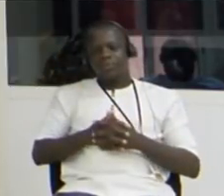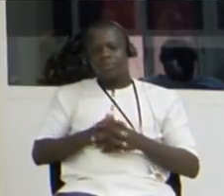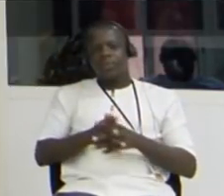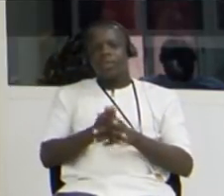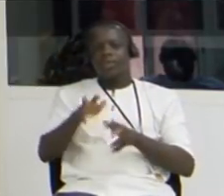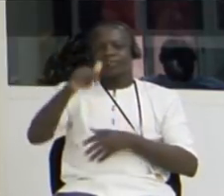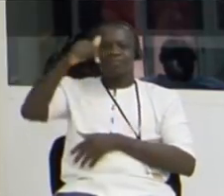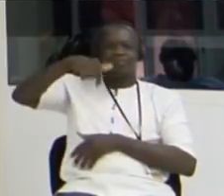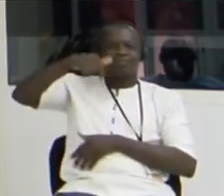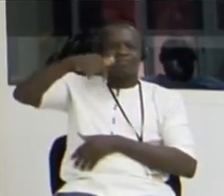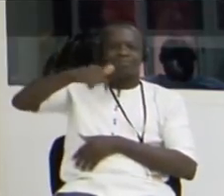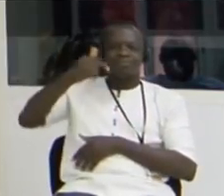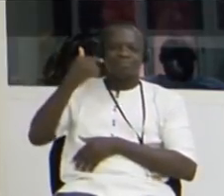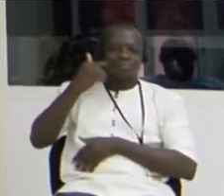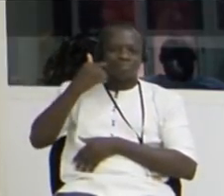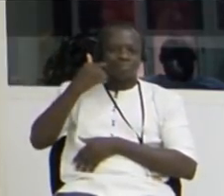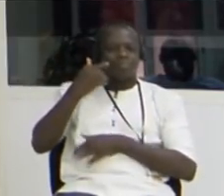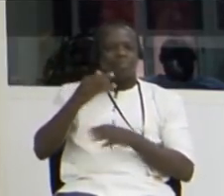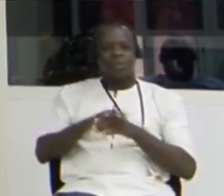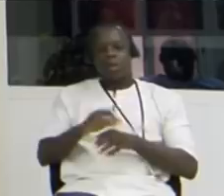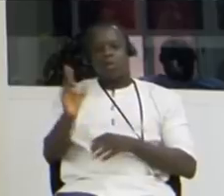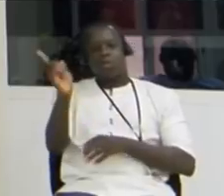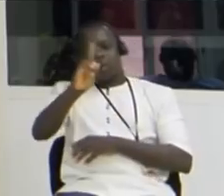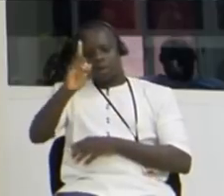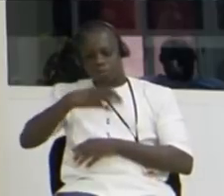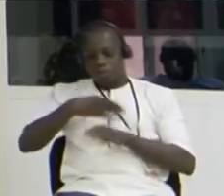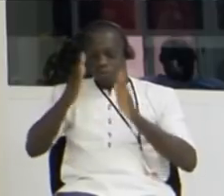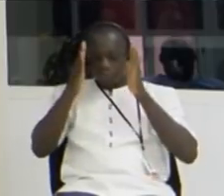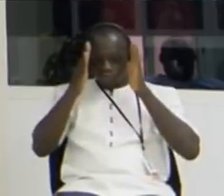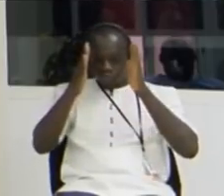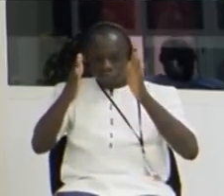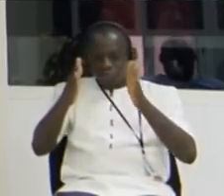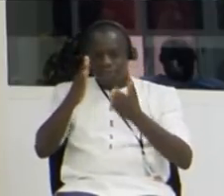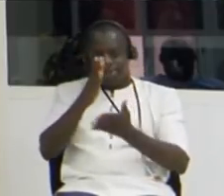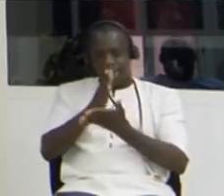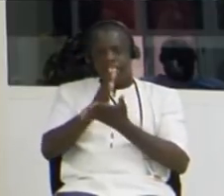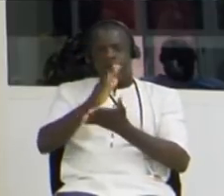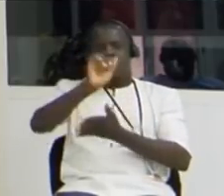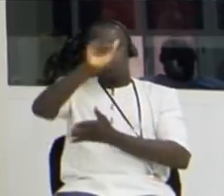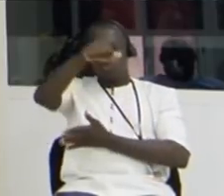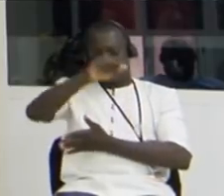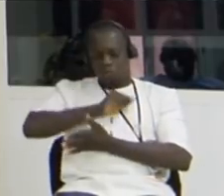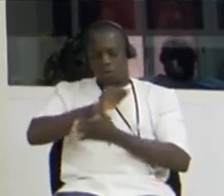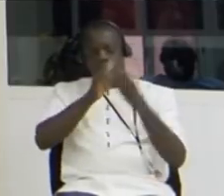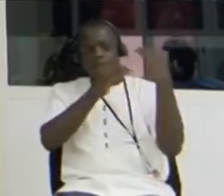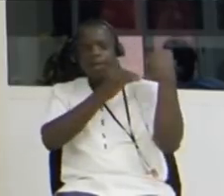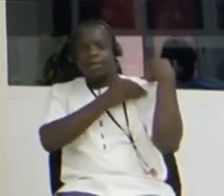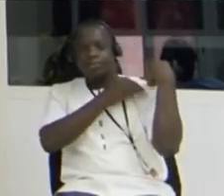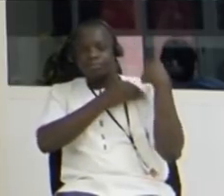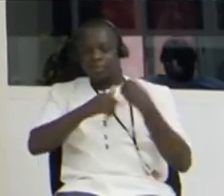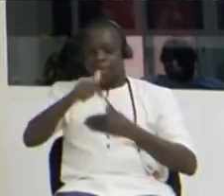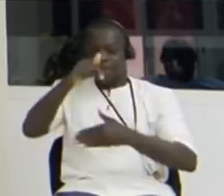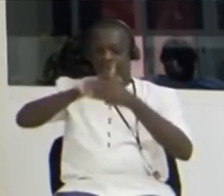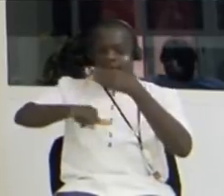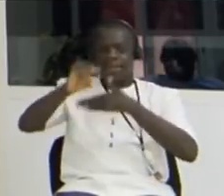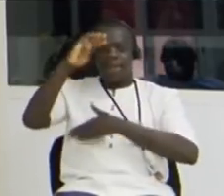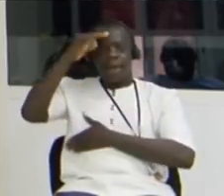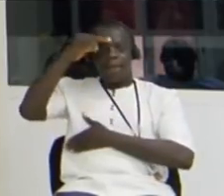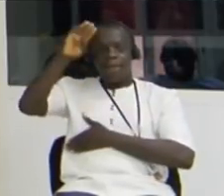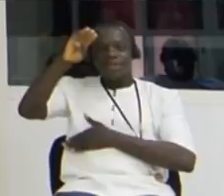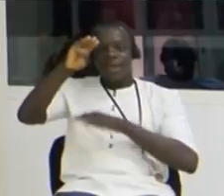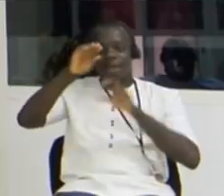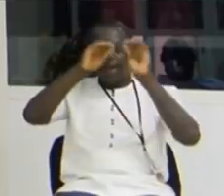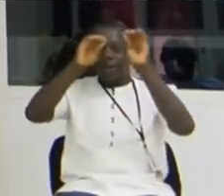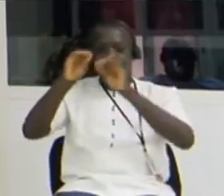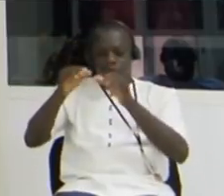For today, what we will be focusing mainly is just your role at the Ministry of Education, where you currently worked